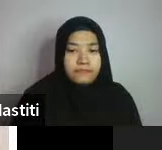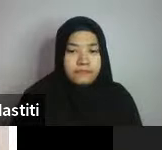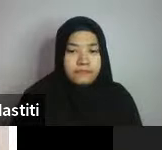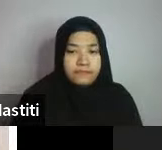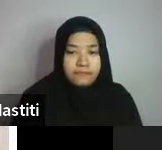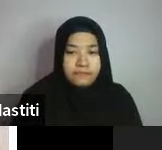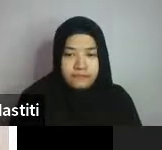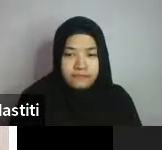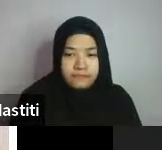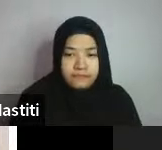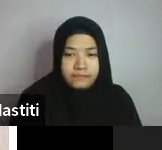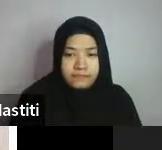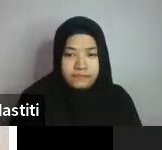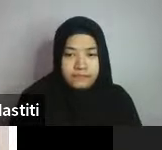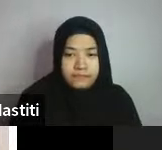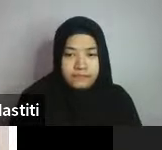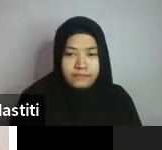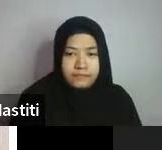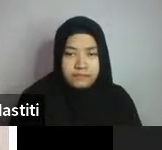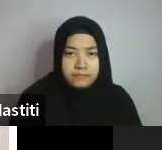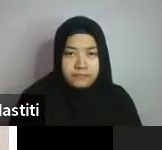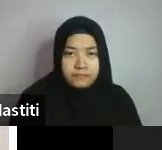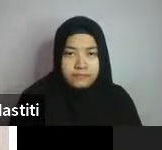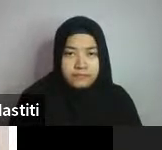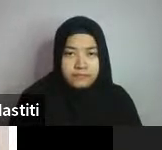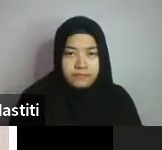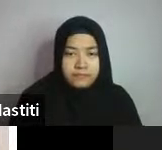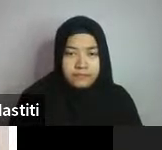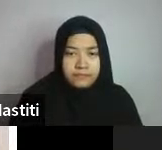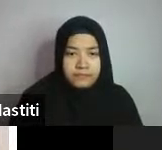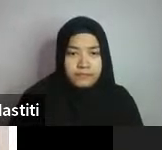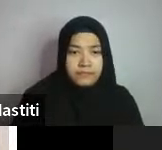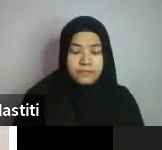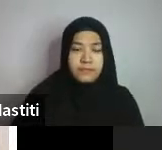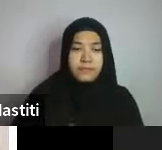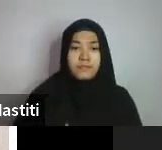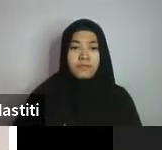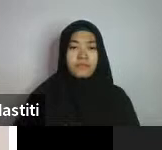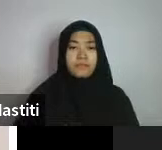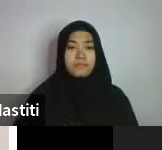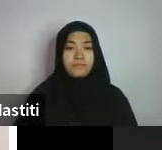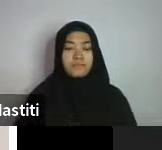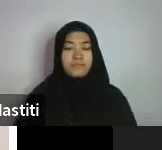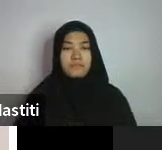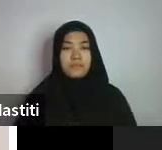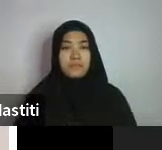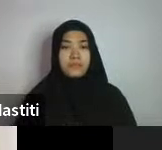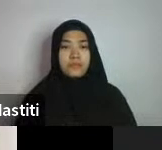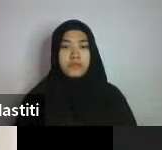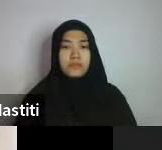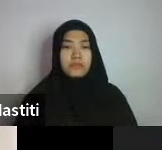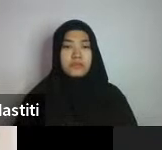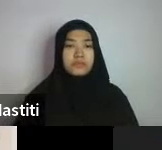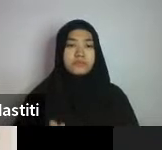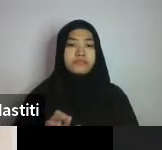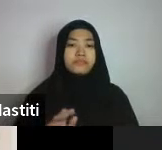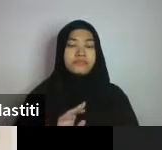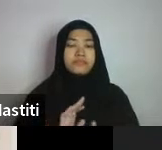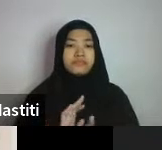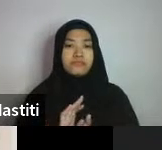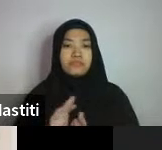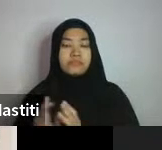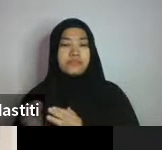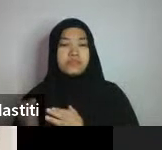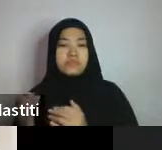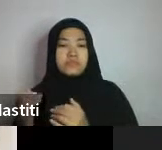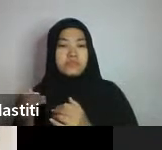more cheaply. There were no fences and there was no restraint. So this is the map. Right now, of